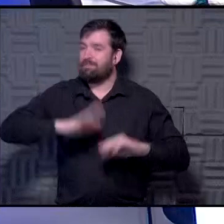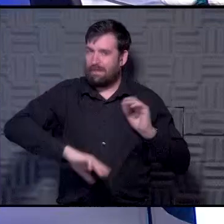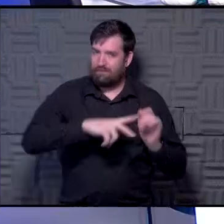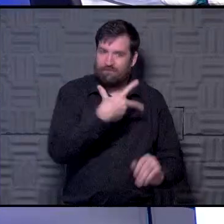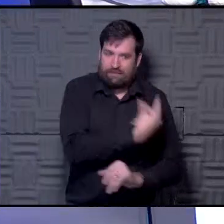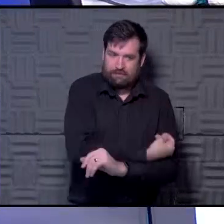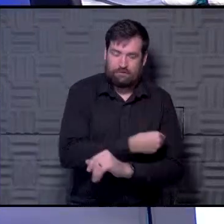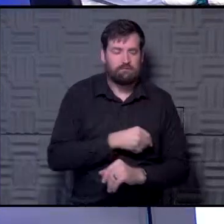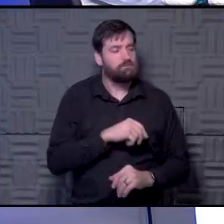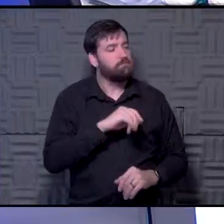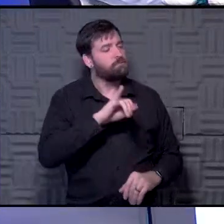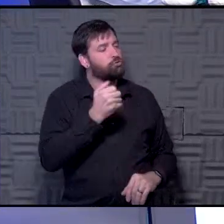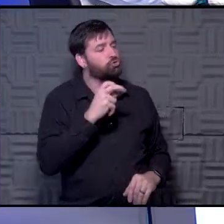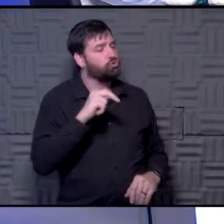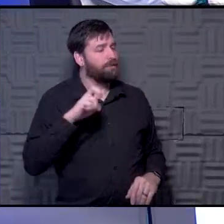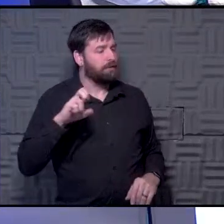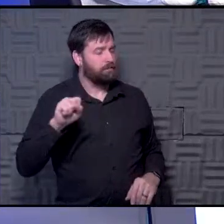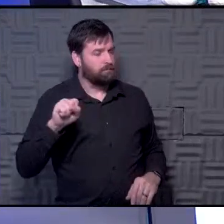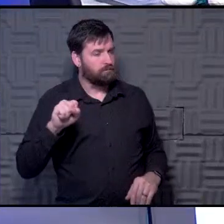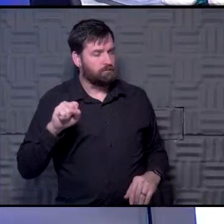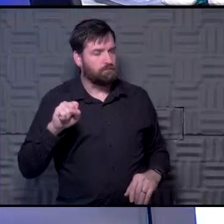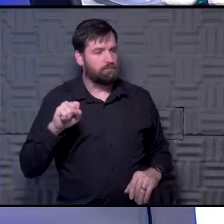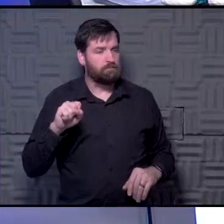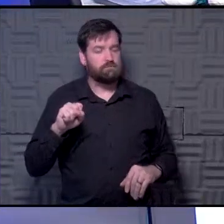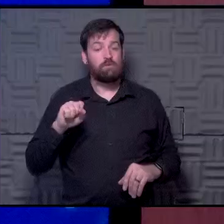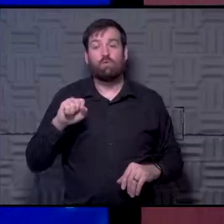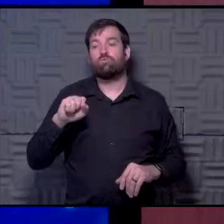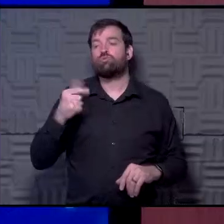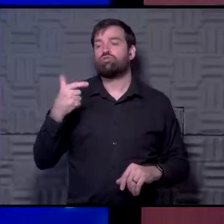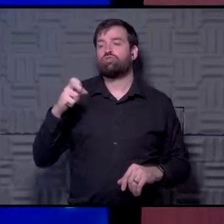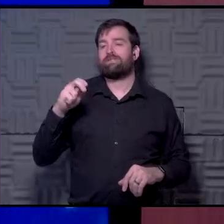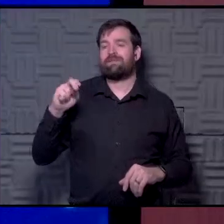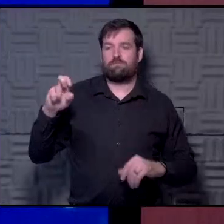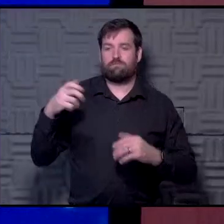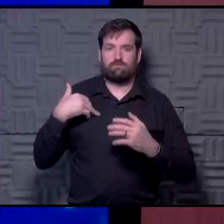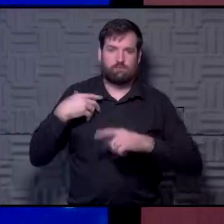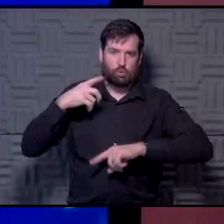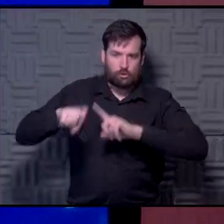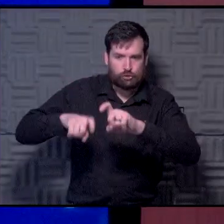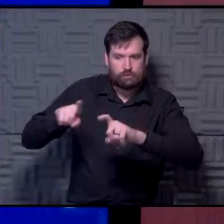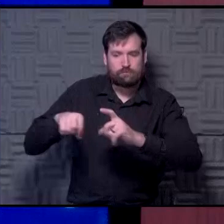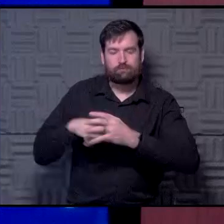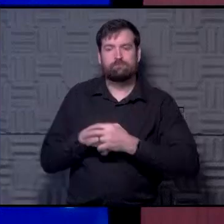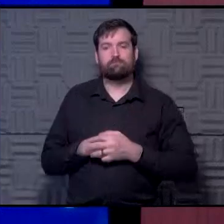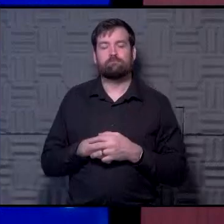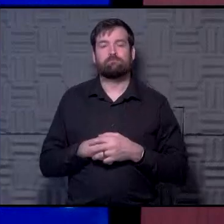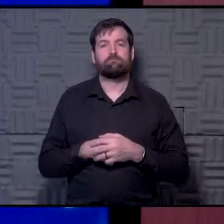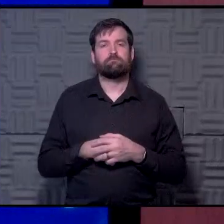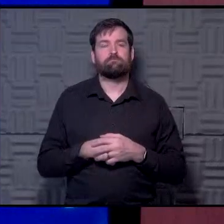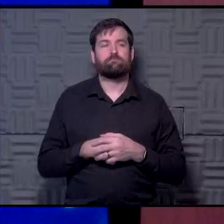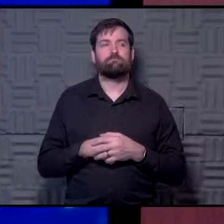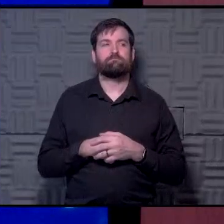interesting question. Sorry. He says, with this new, more,